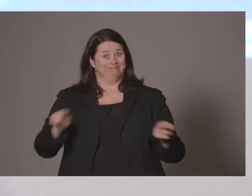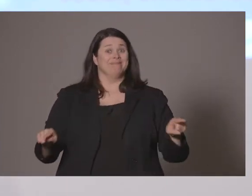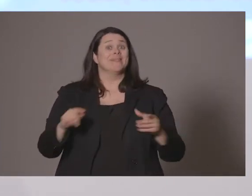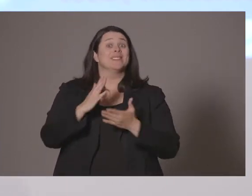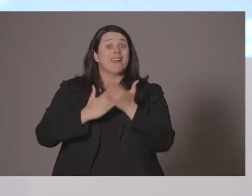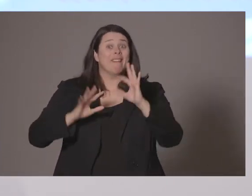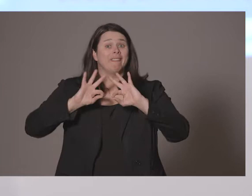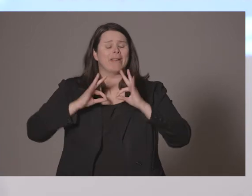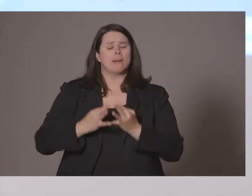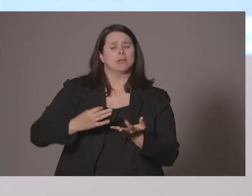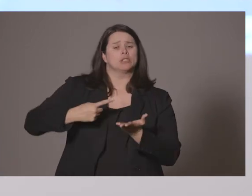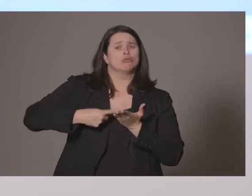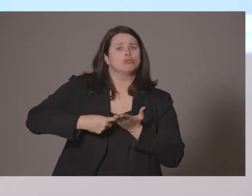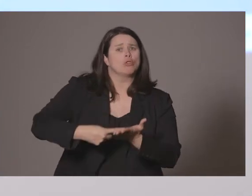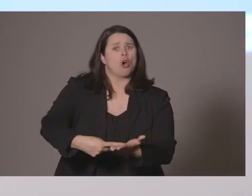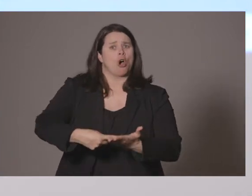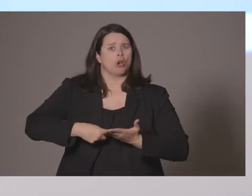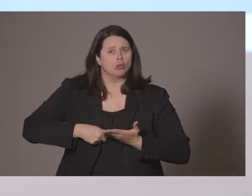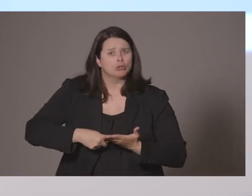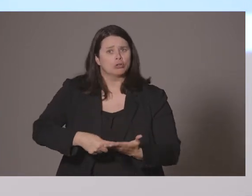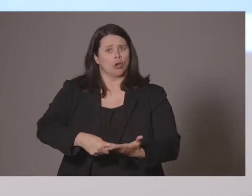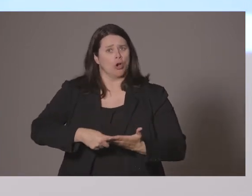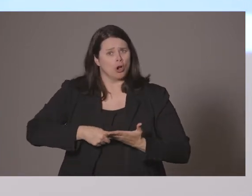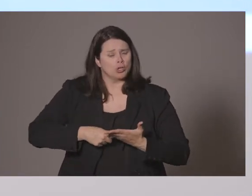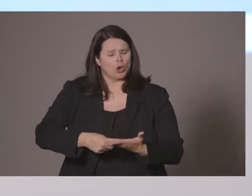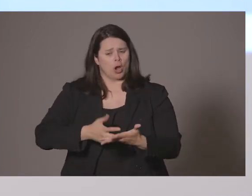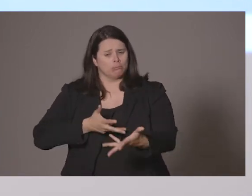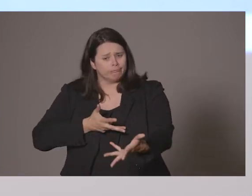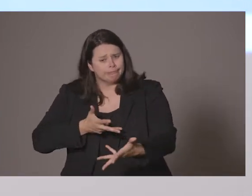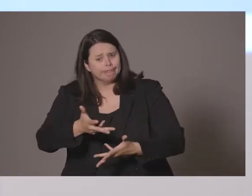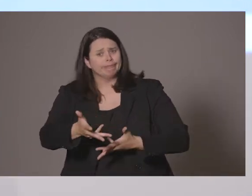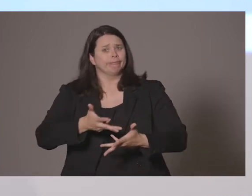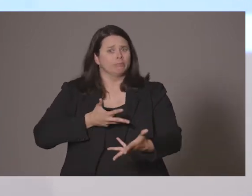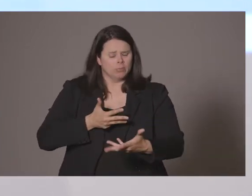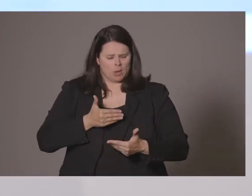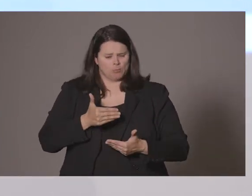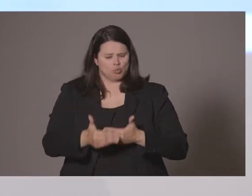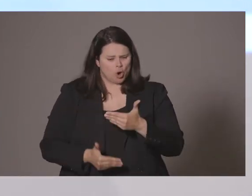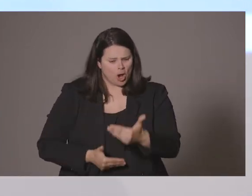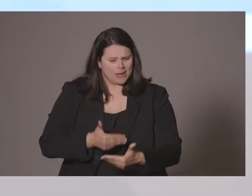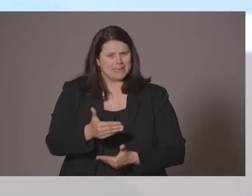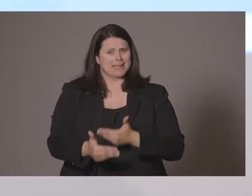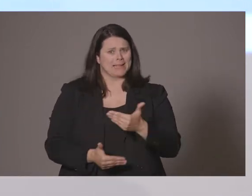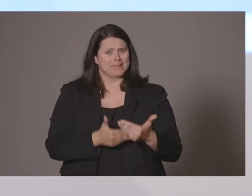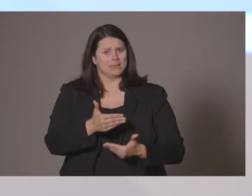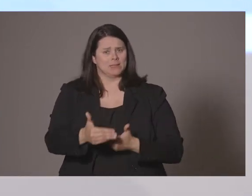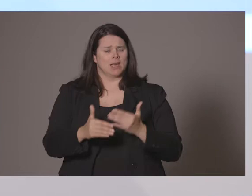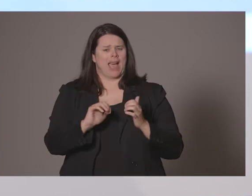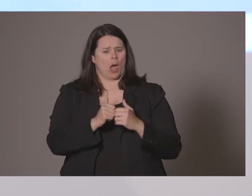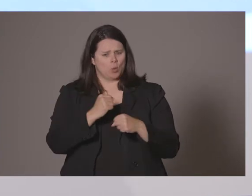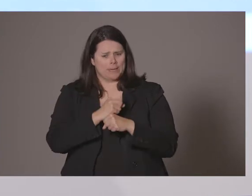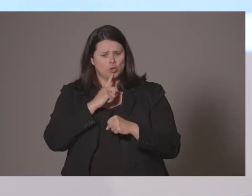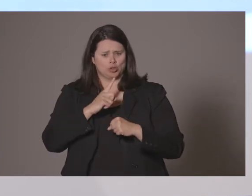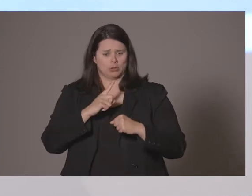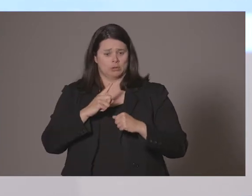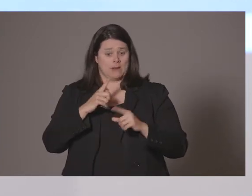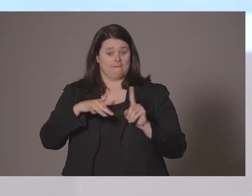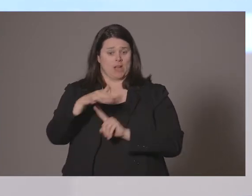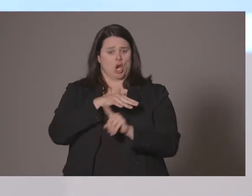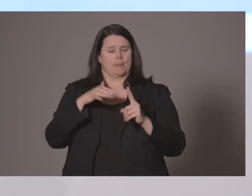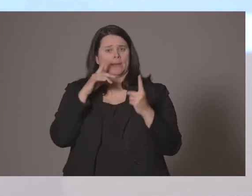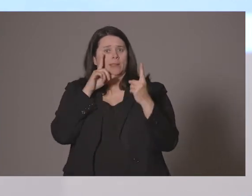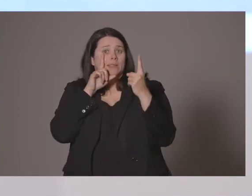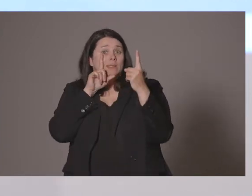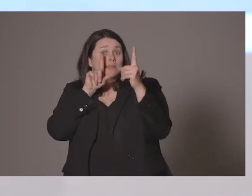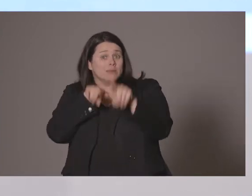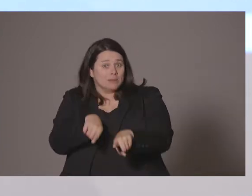talk about with kids about how to really maintain a consensual environment when it comes to sex or